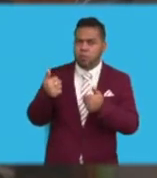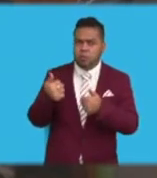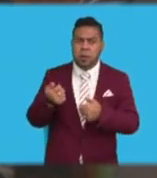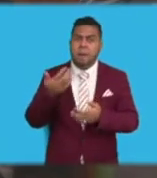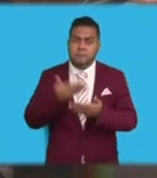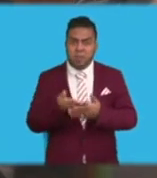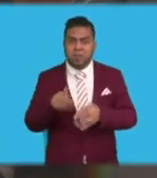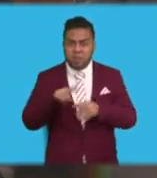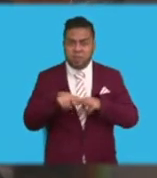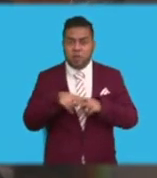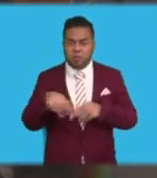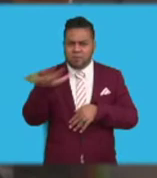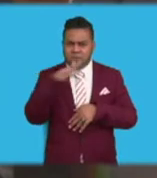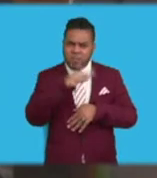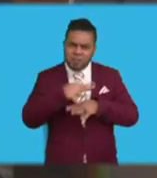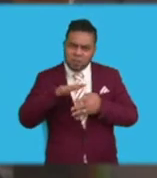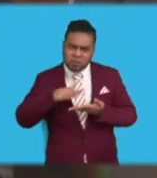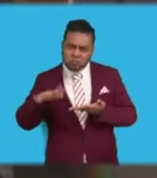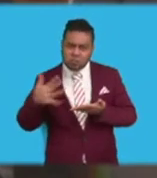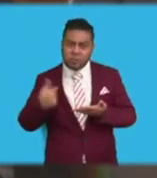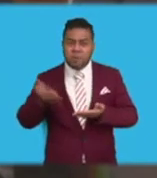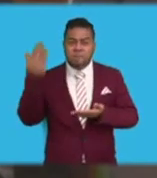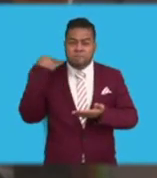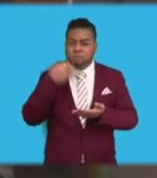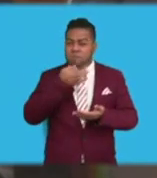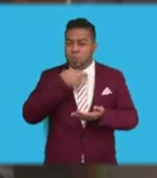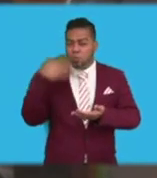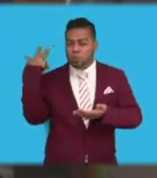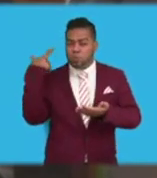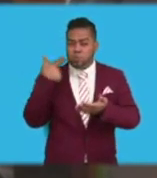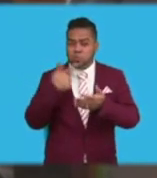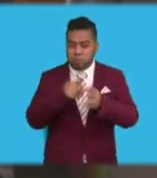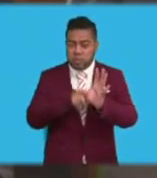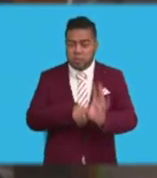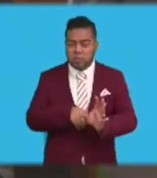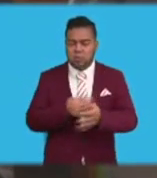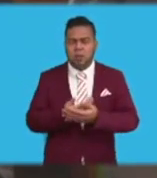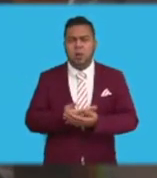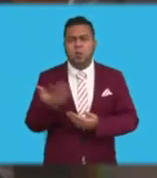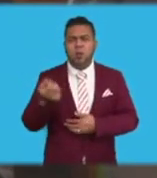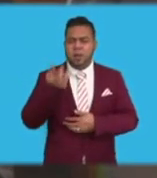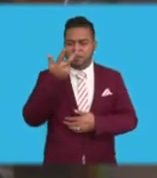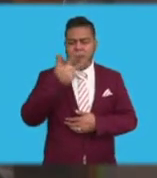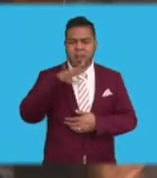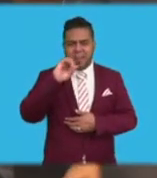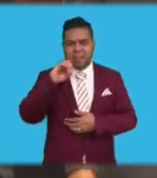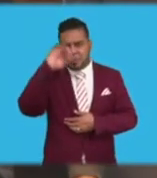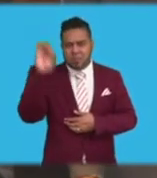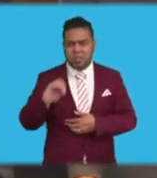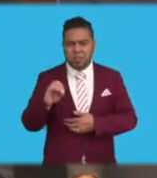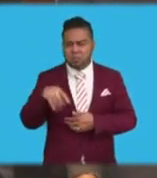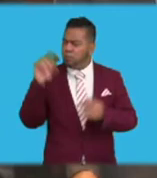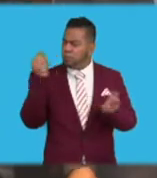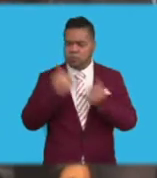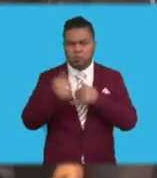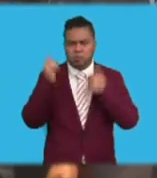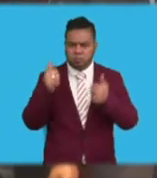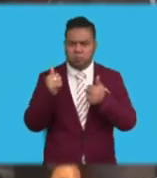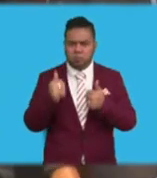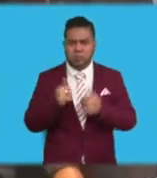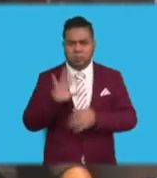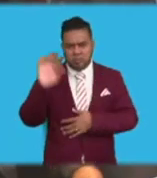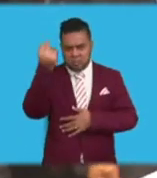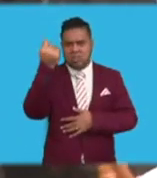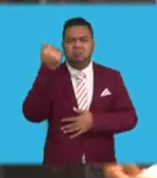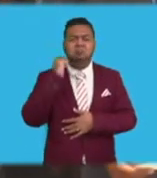on average, you look over the past few years, from 2008, since we've had it, we've averaged around 80%. 80% success rate.